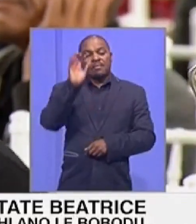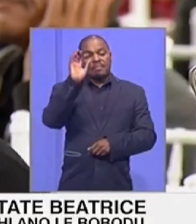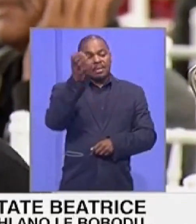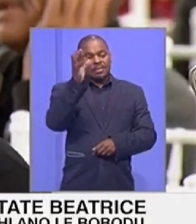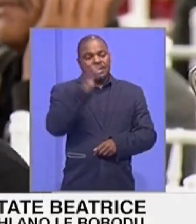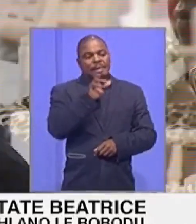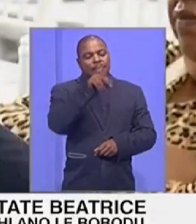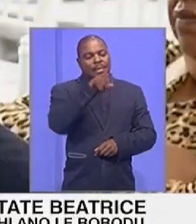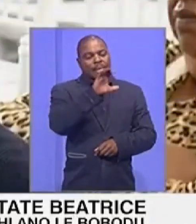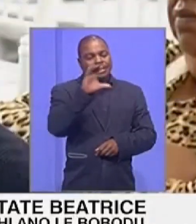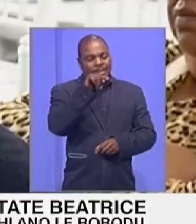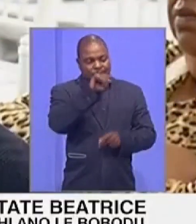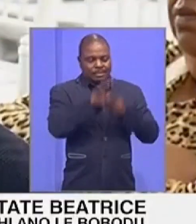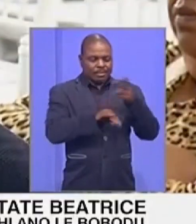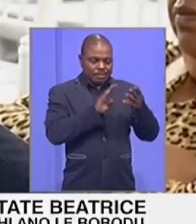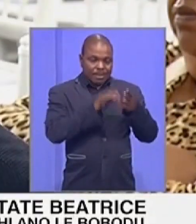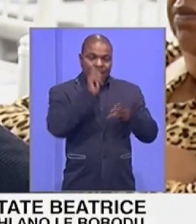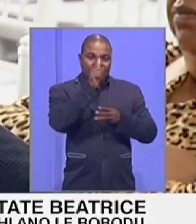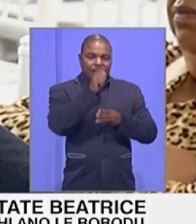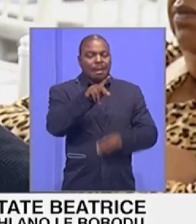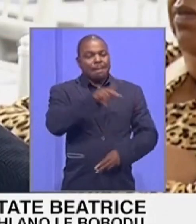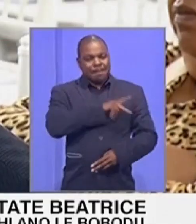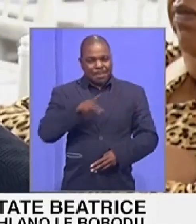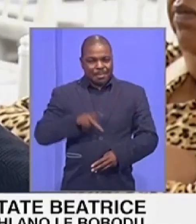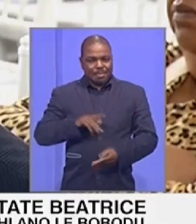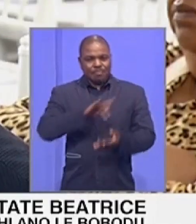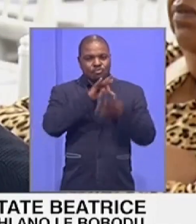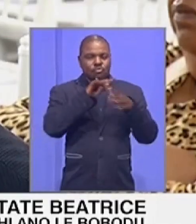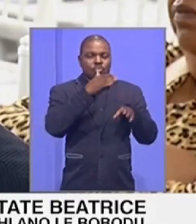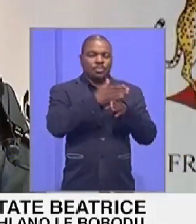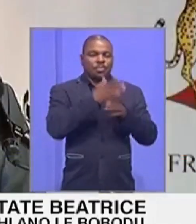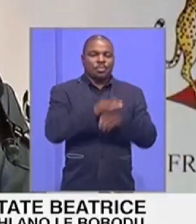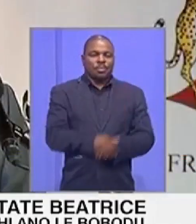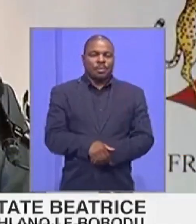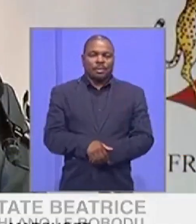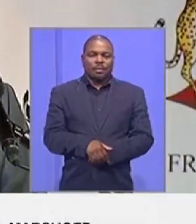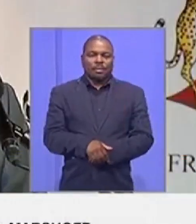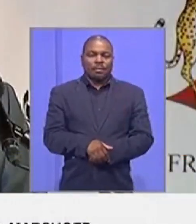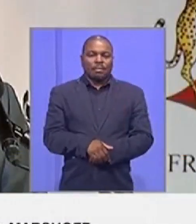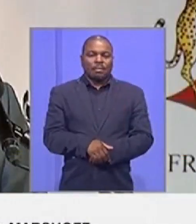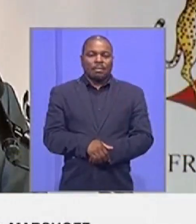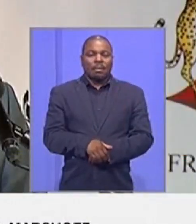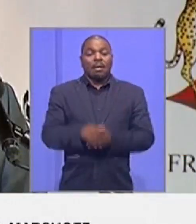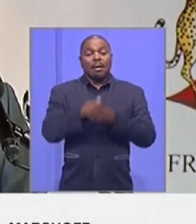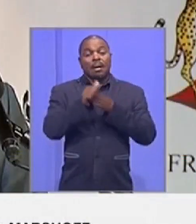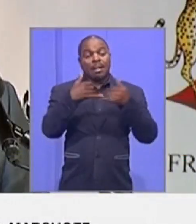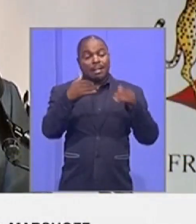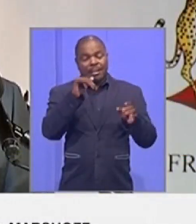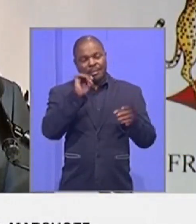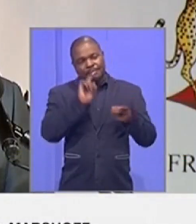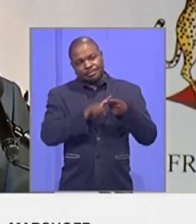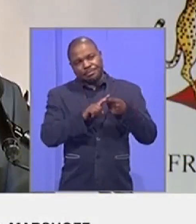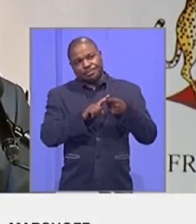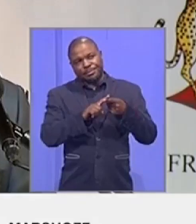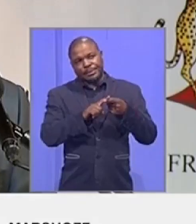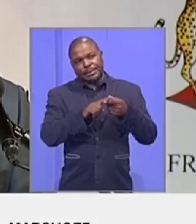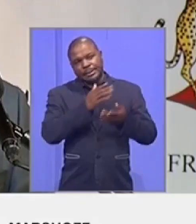State ha morao tonakgolo. Amongst those guidelines, it was